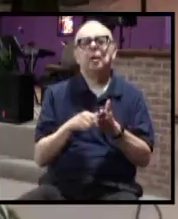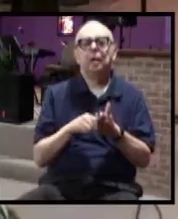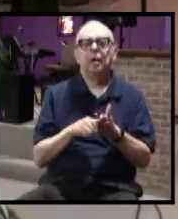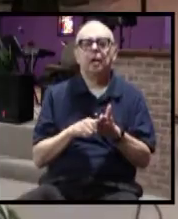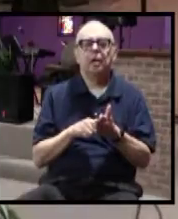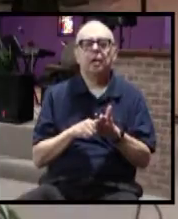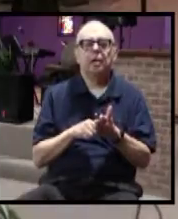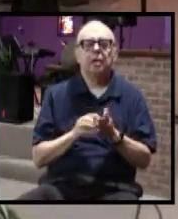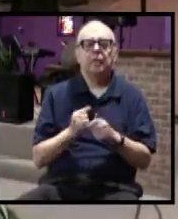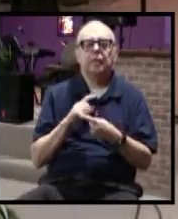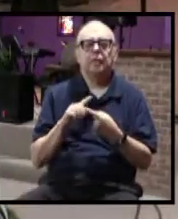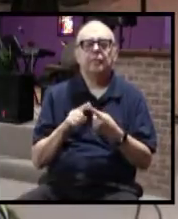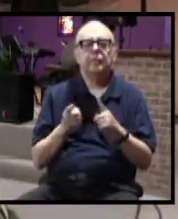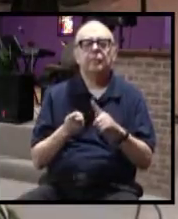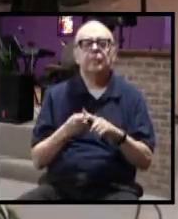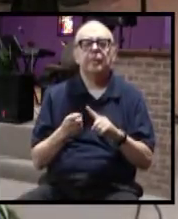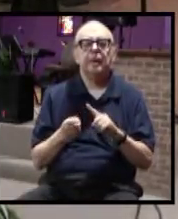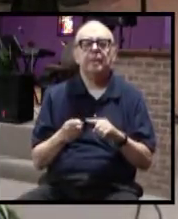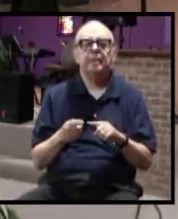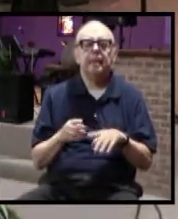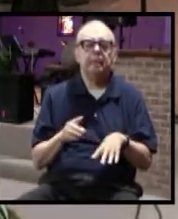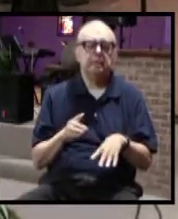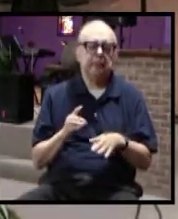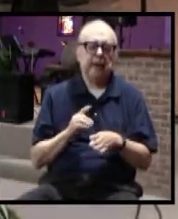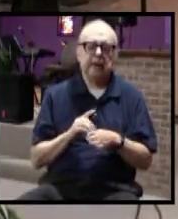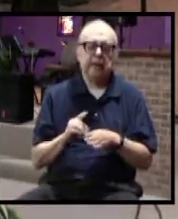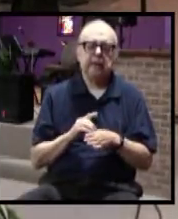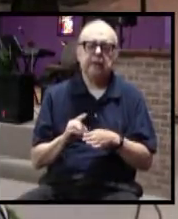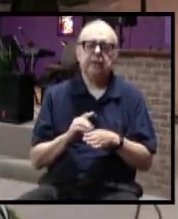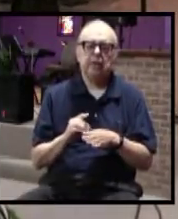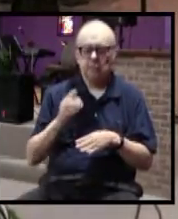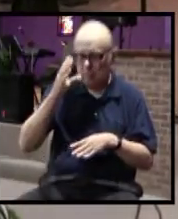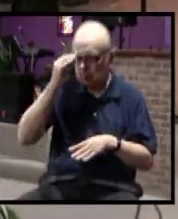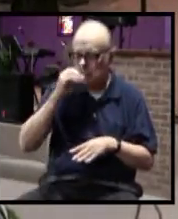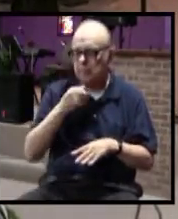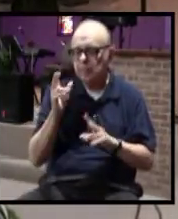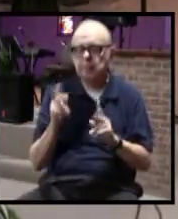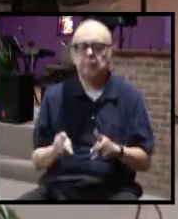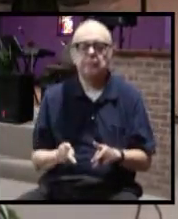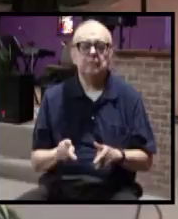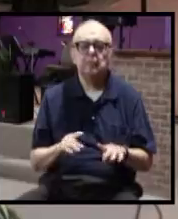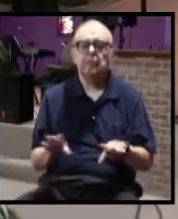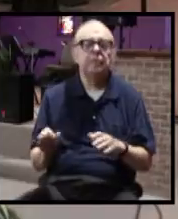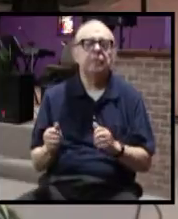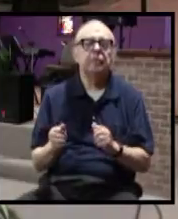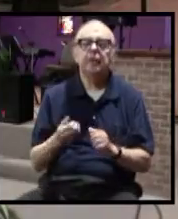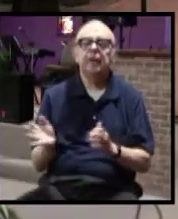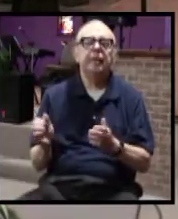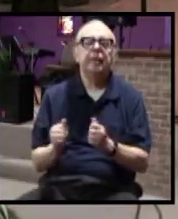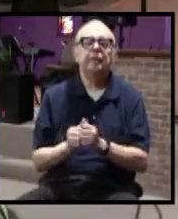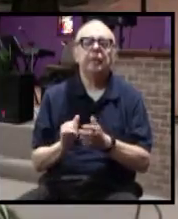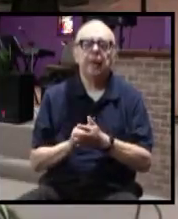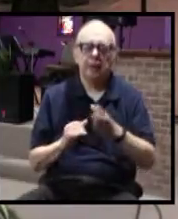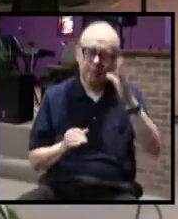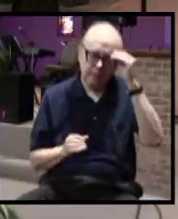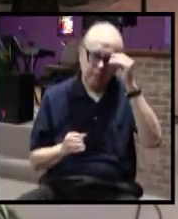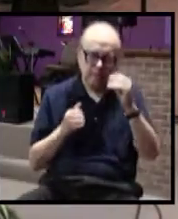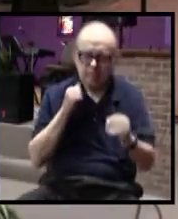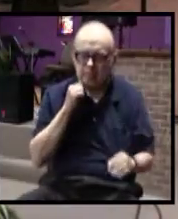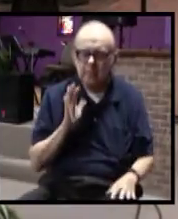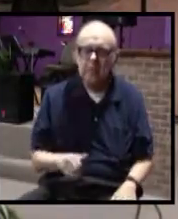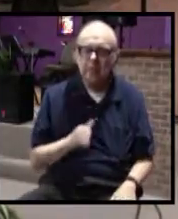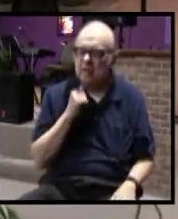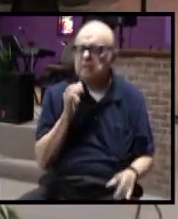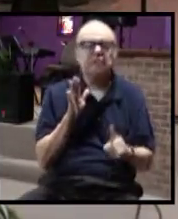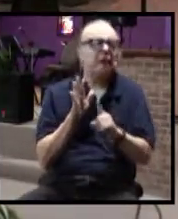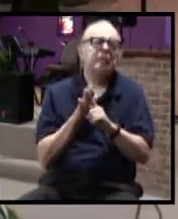The movie's going to show you how she befriended a disabled boy that nobody else would have anything to do with.